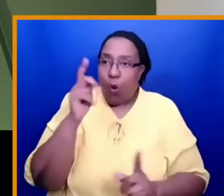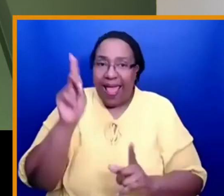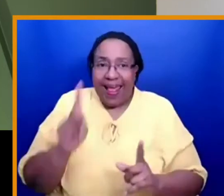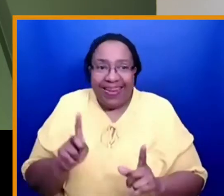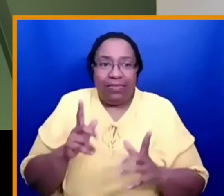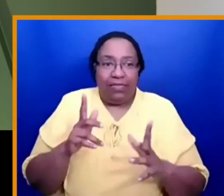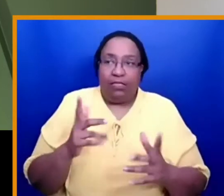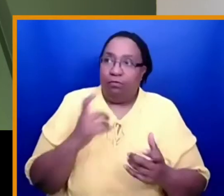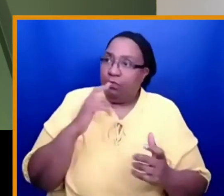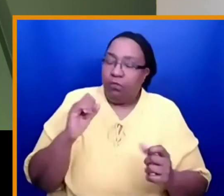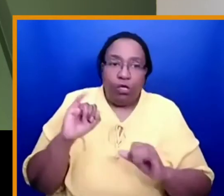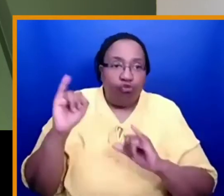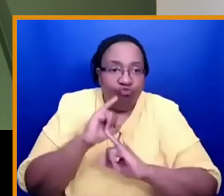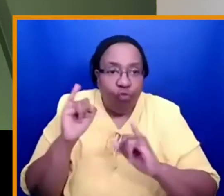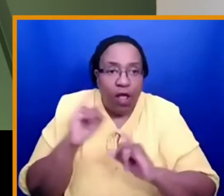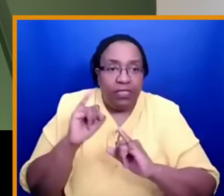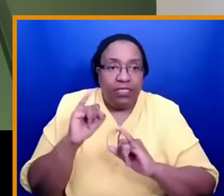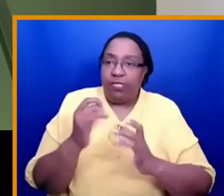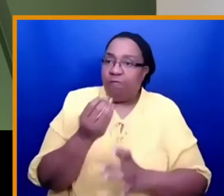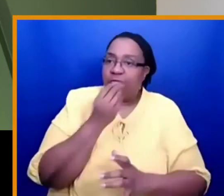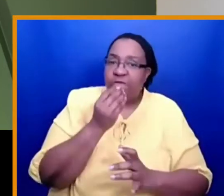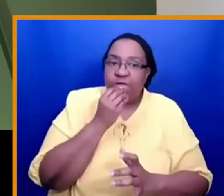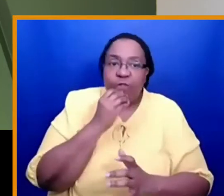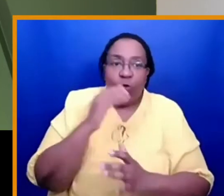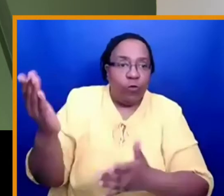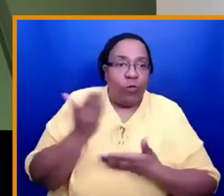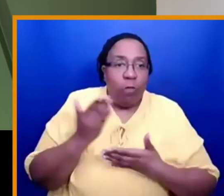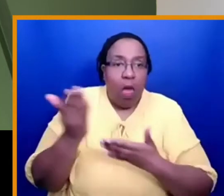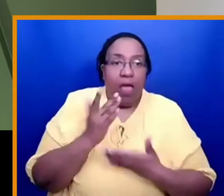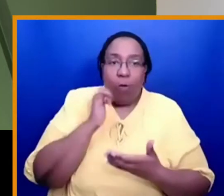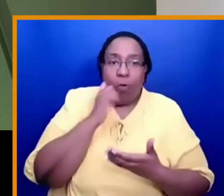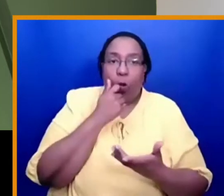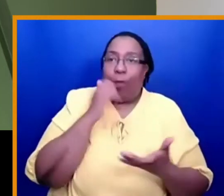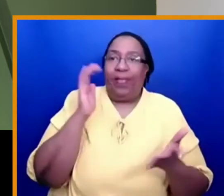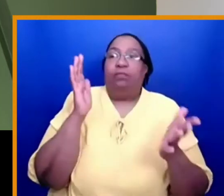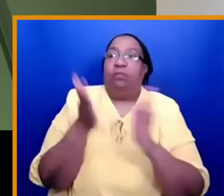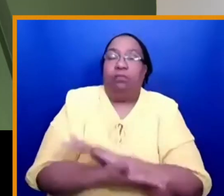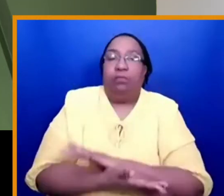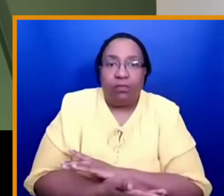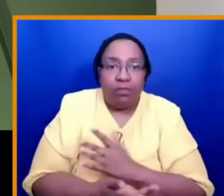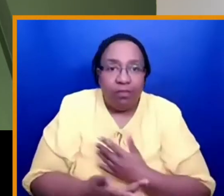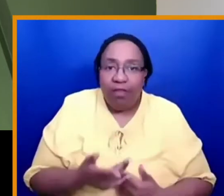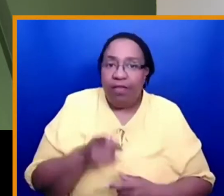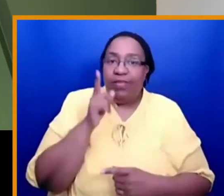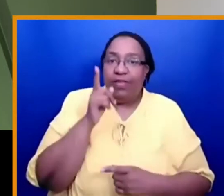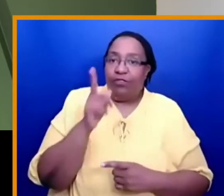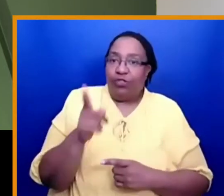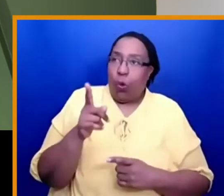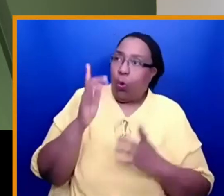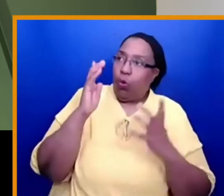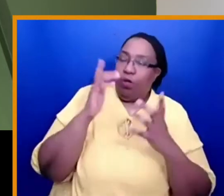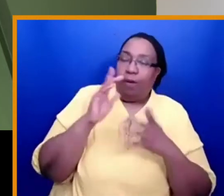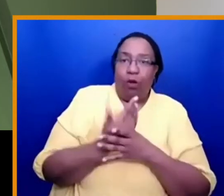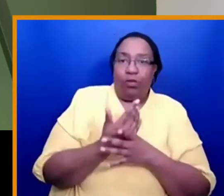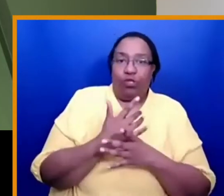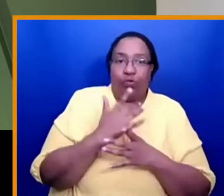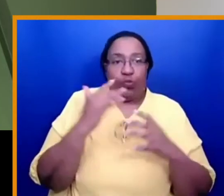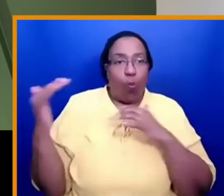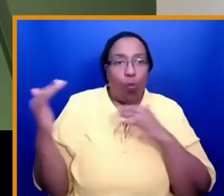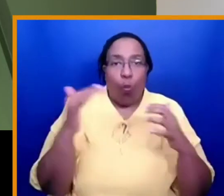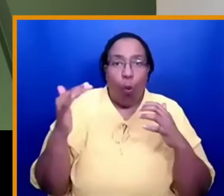of food supply disruption due to the war in Ukraine disrupting the supply of wheat globally. Surely we don't think now is the time to be